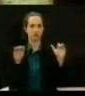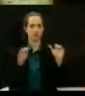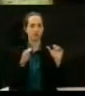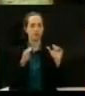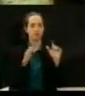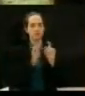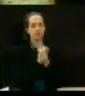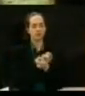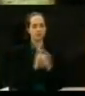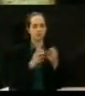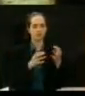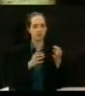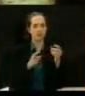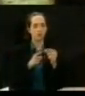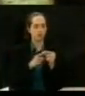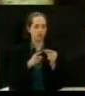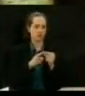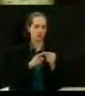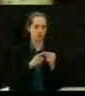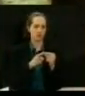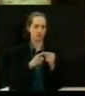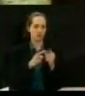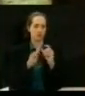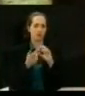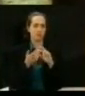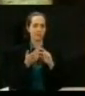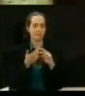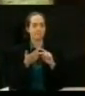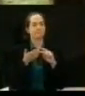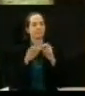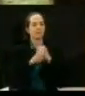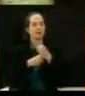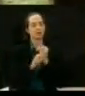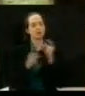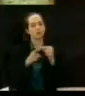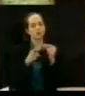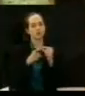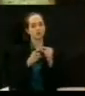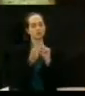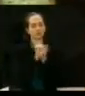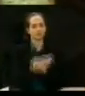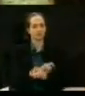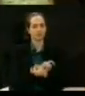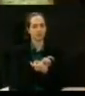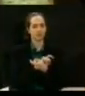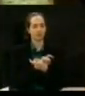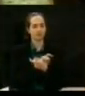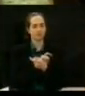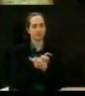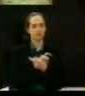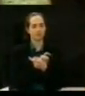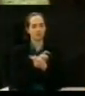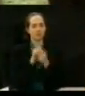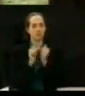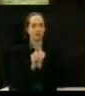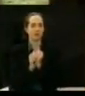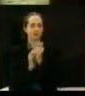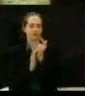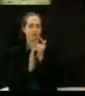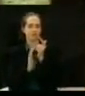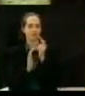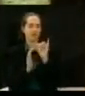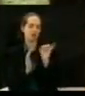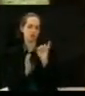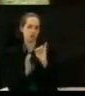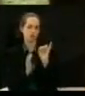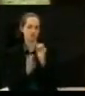in our ordinance consistent with FEMA floodplain terminology. So when people are getting flood insurance and going through that kind of paperwork, they're using the